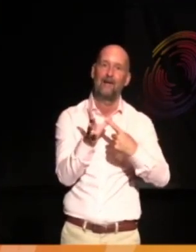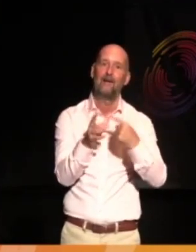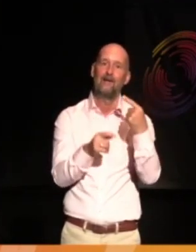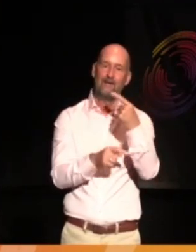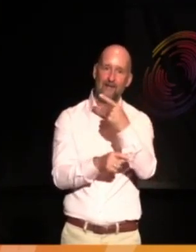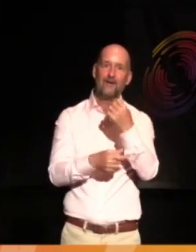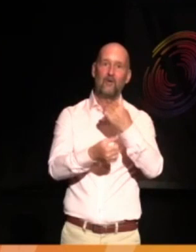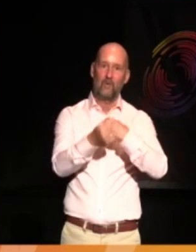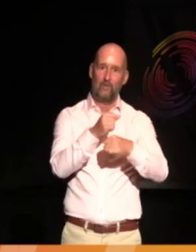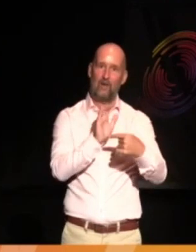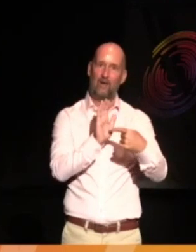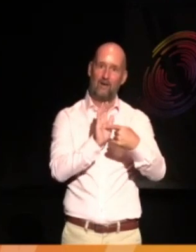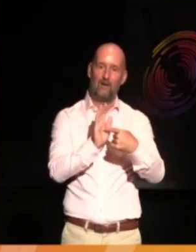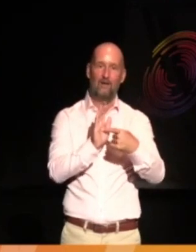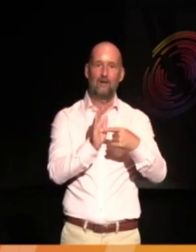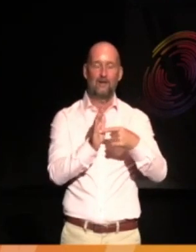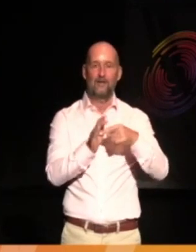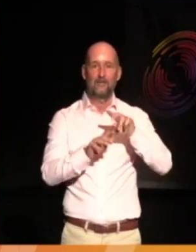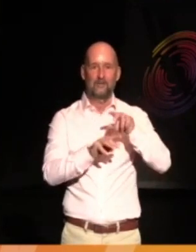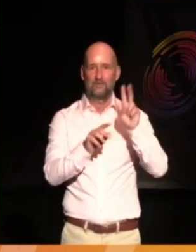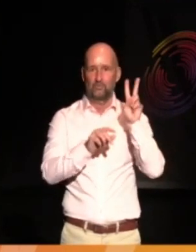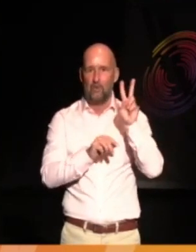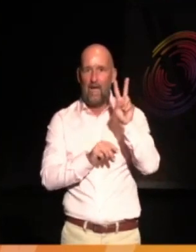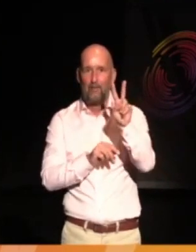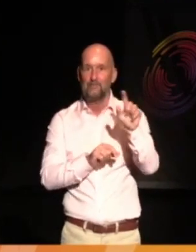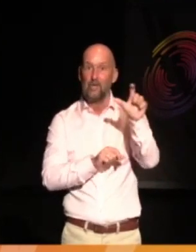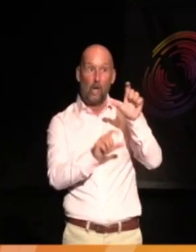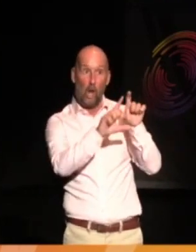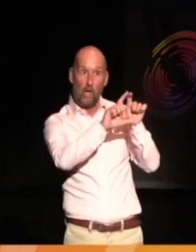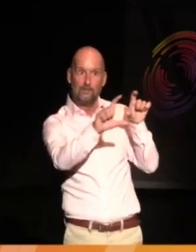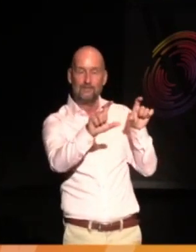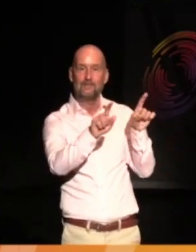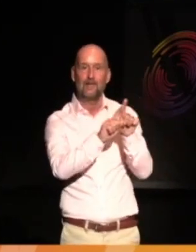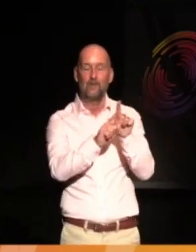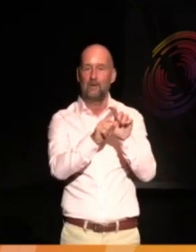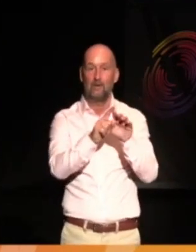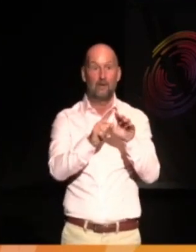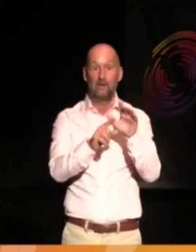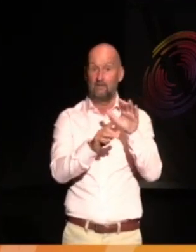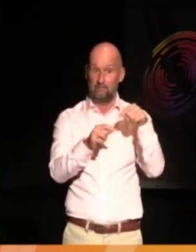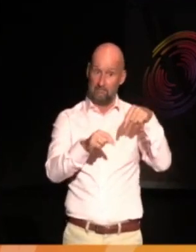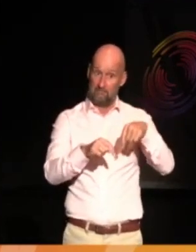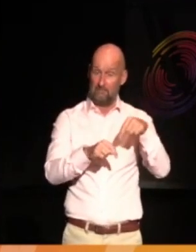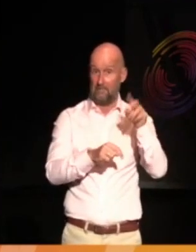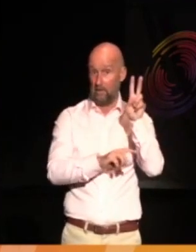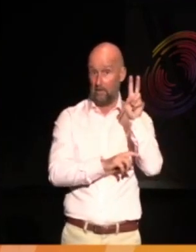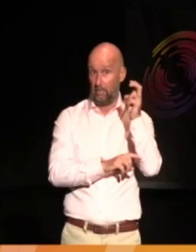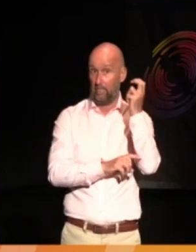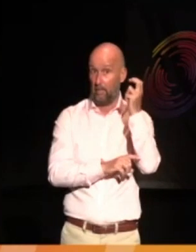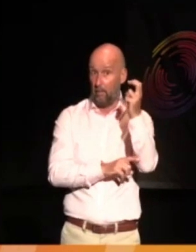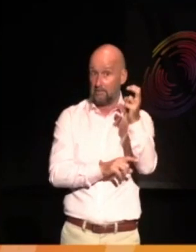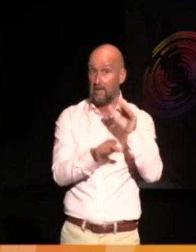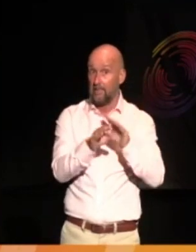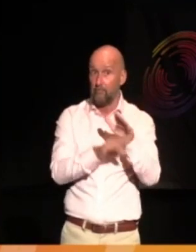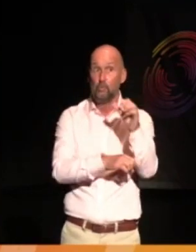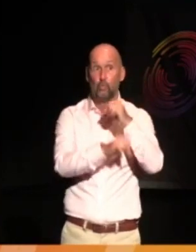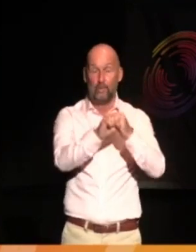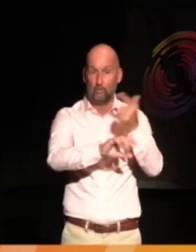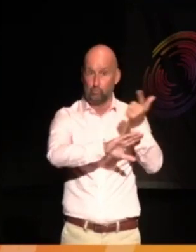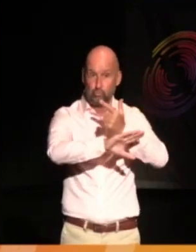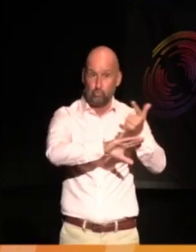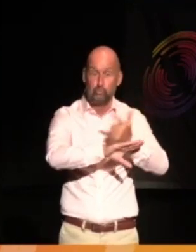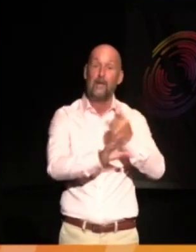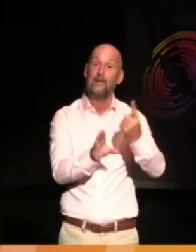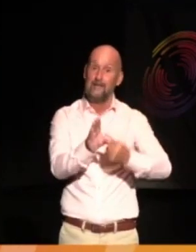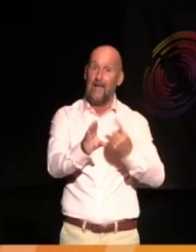tram system, tram colours, and the future of the buses in the city as well. Where are